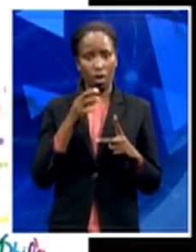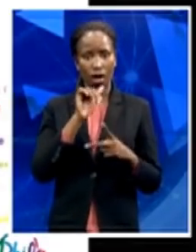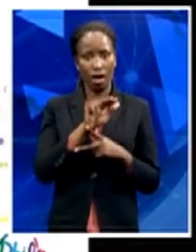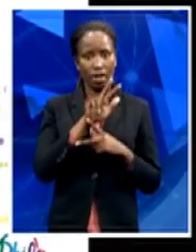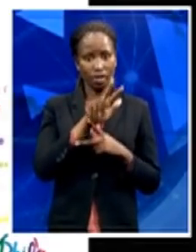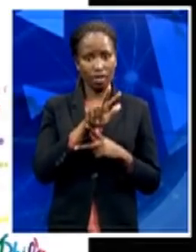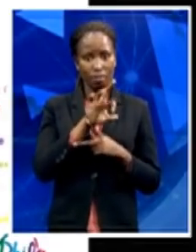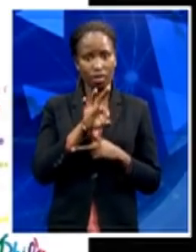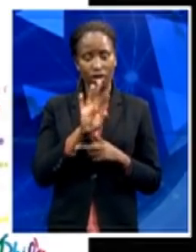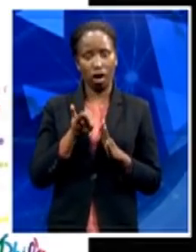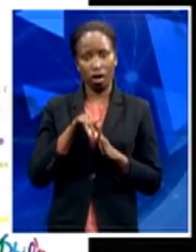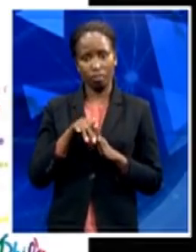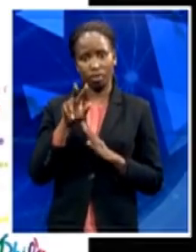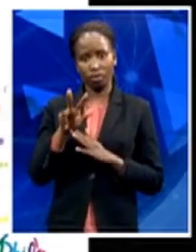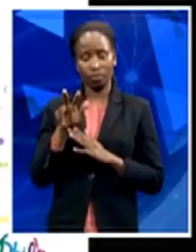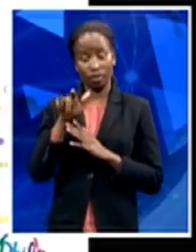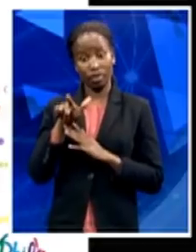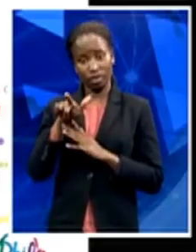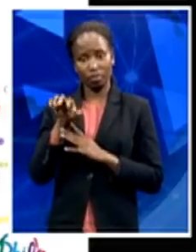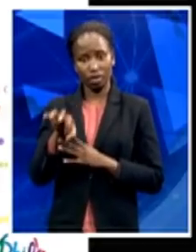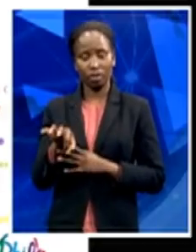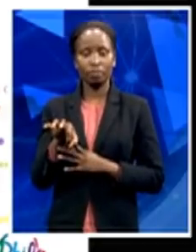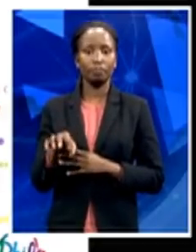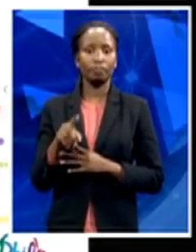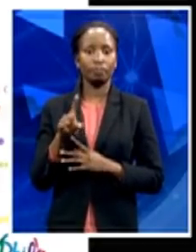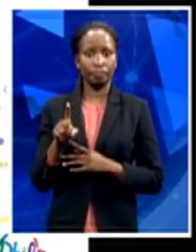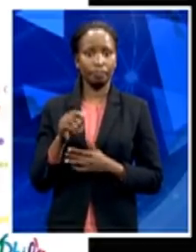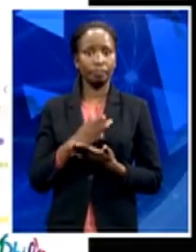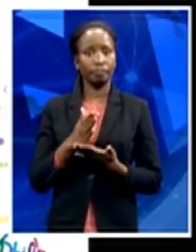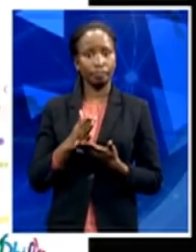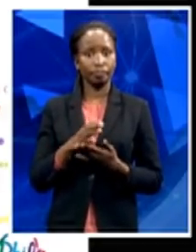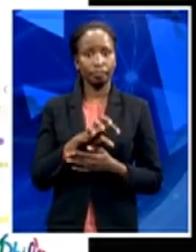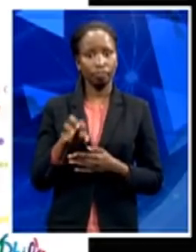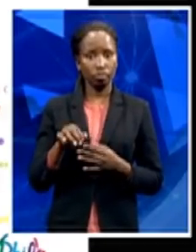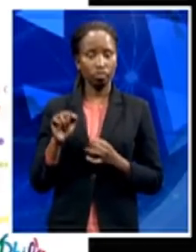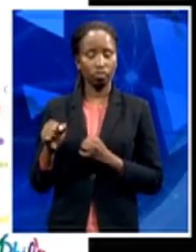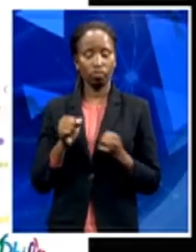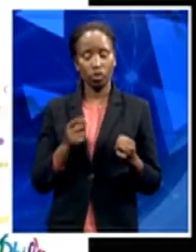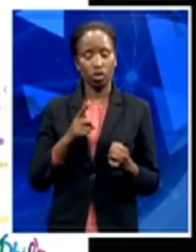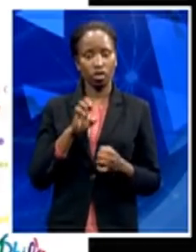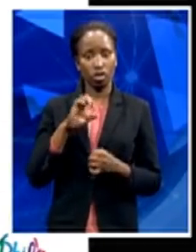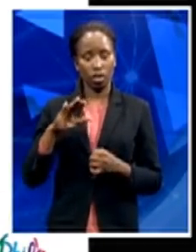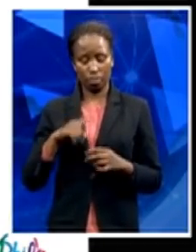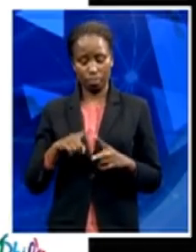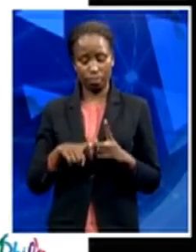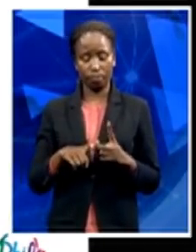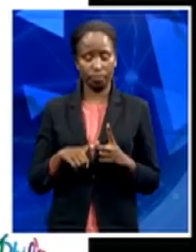that have remained unchanged are Eastern Cape and, the previous slide, outstanding.